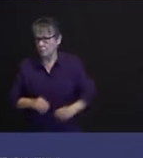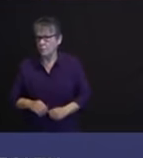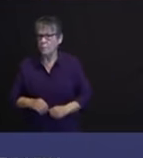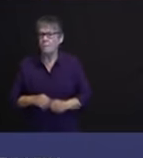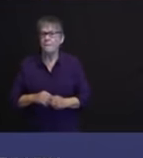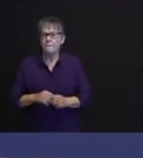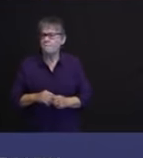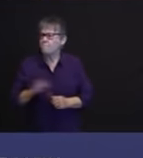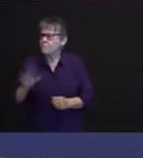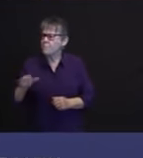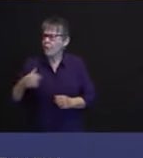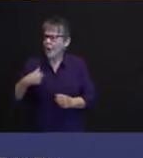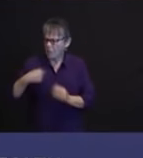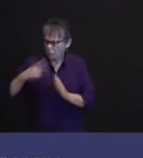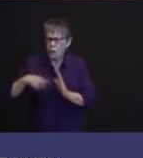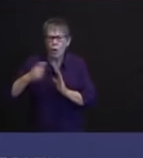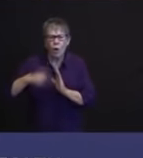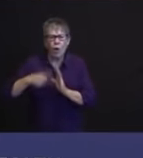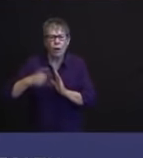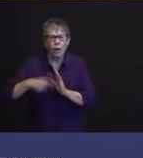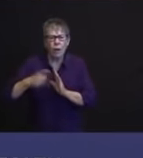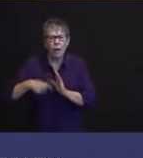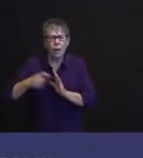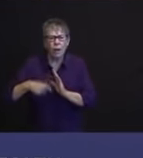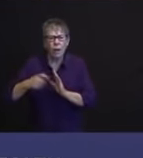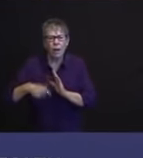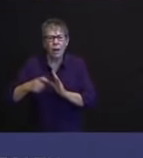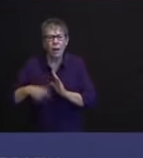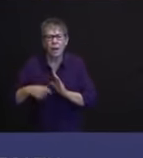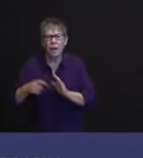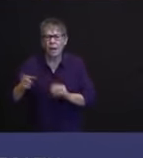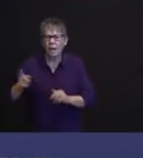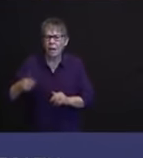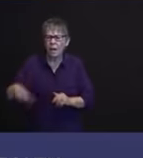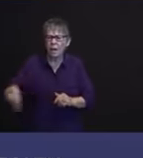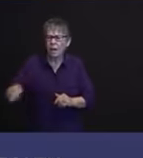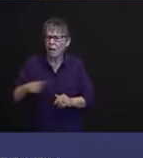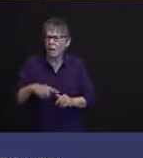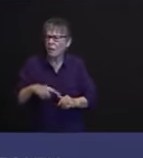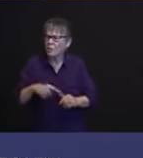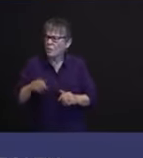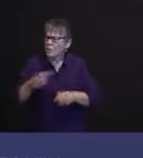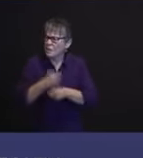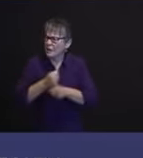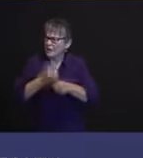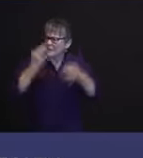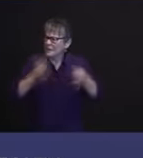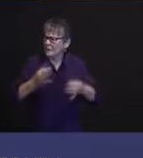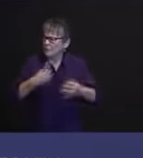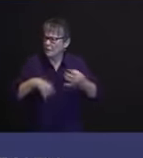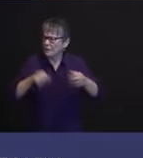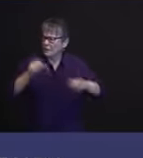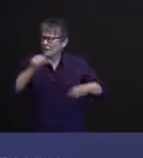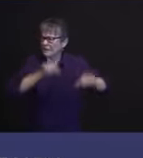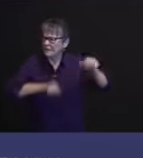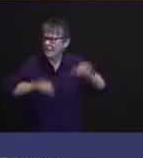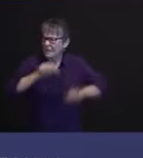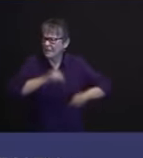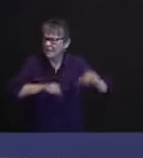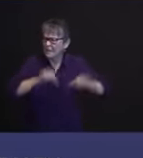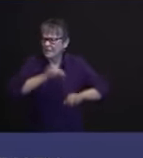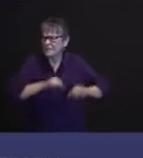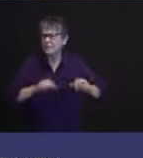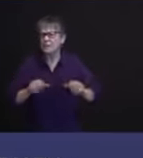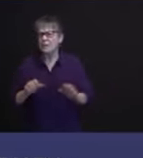last quote was somebody saying, having said all this, I'm not sure what I'd do. That was a nice touch. We have to make the calls, balls and